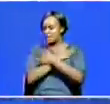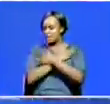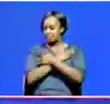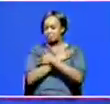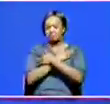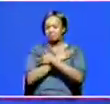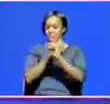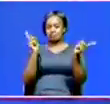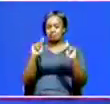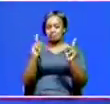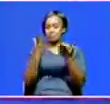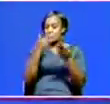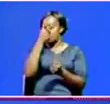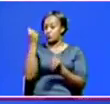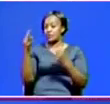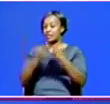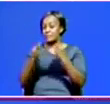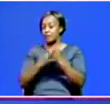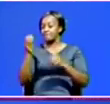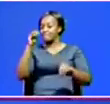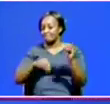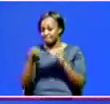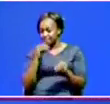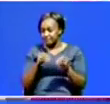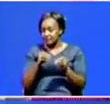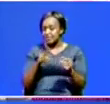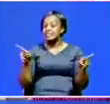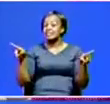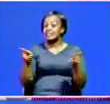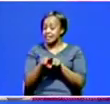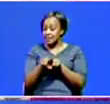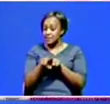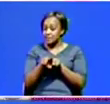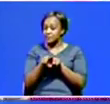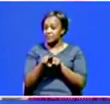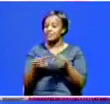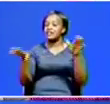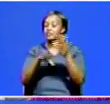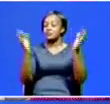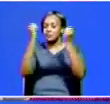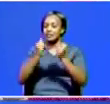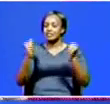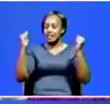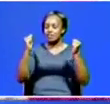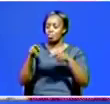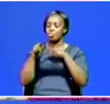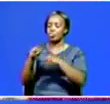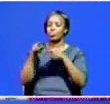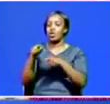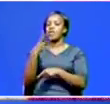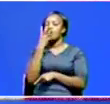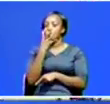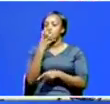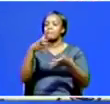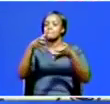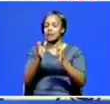parliamentary by-election. Whereas the deputy president has called out ODM party over chaos that were witnessed,